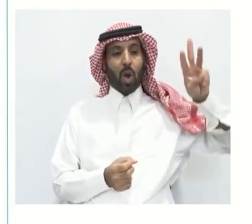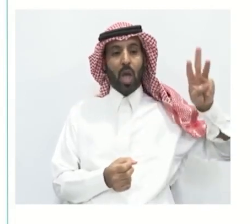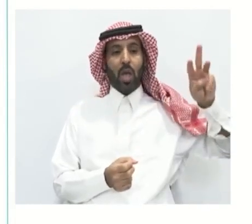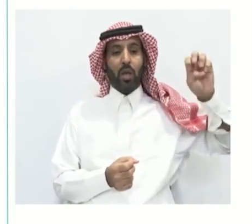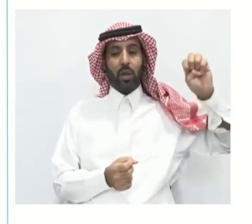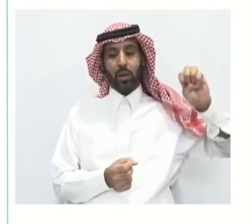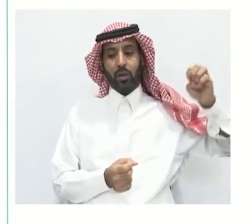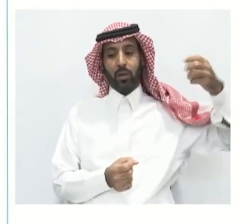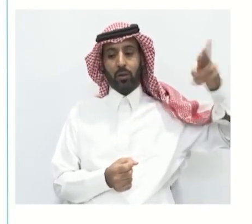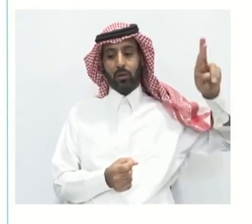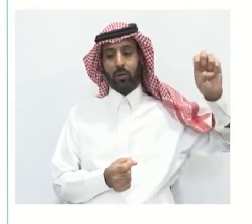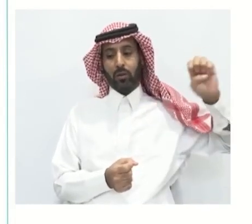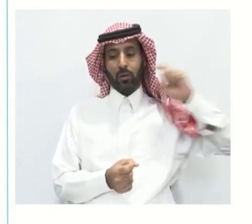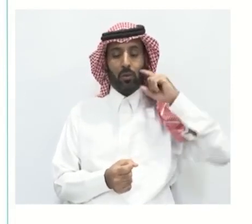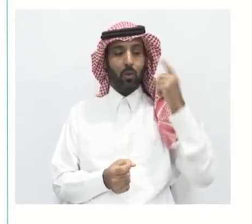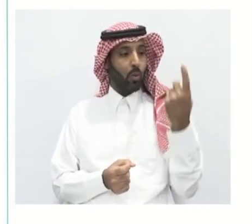were the burglars caught?